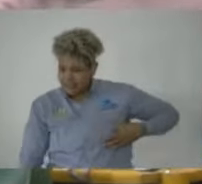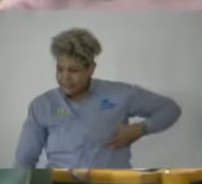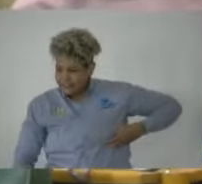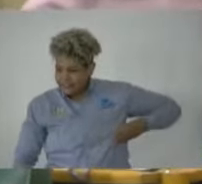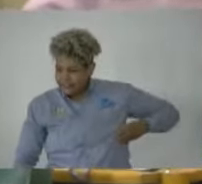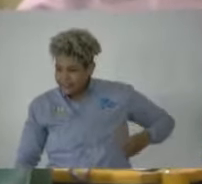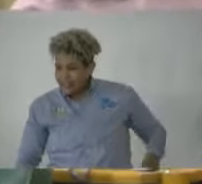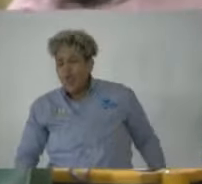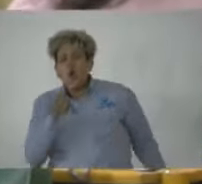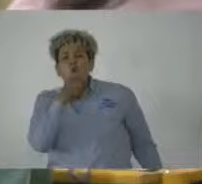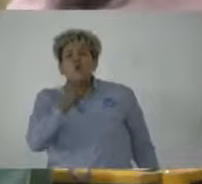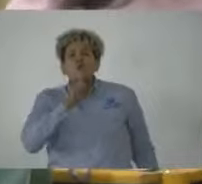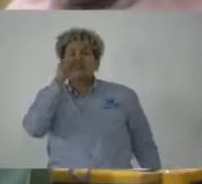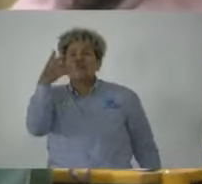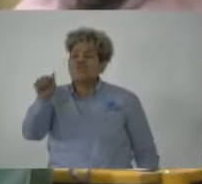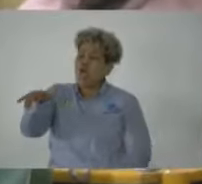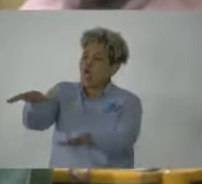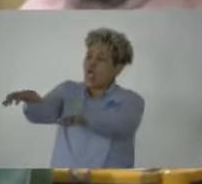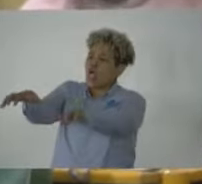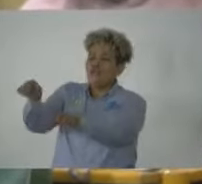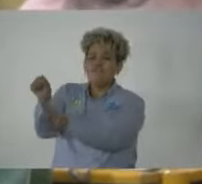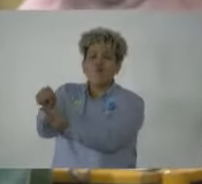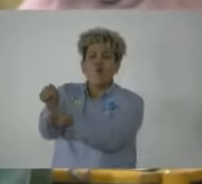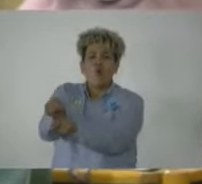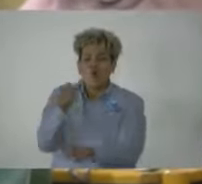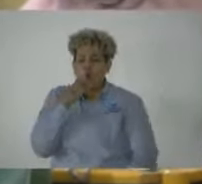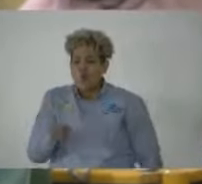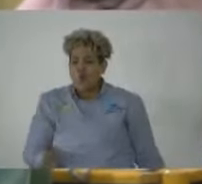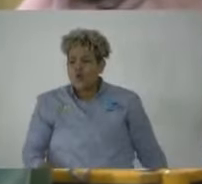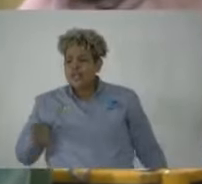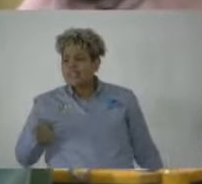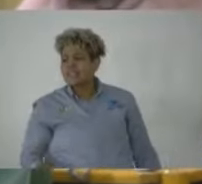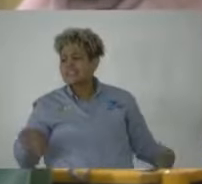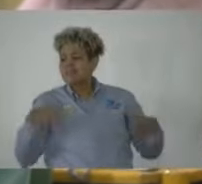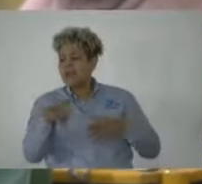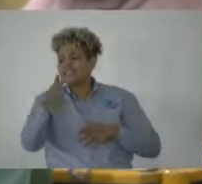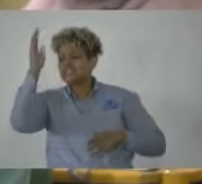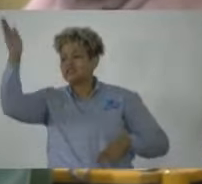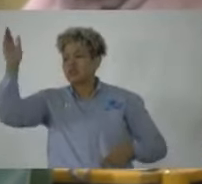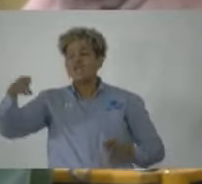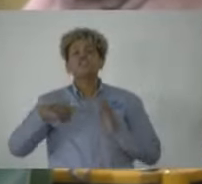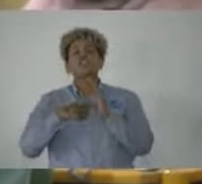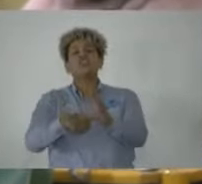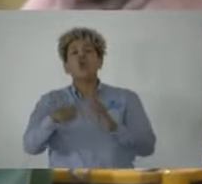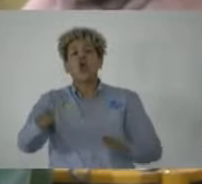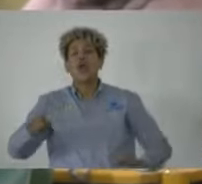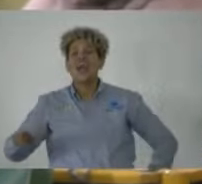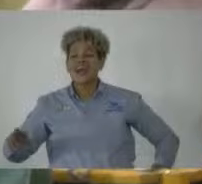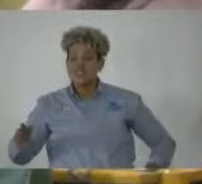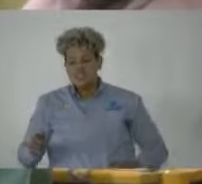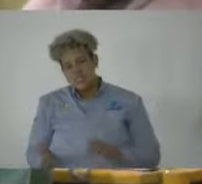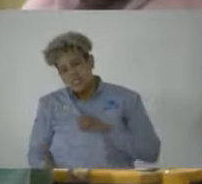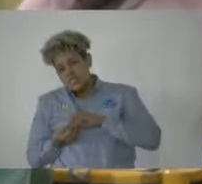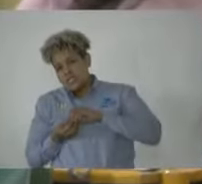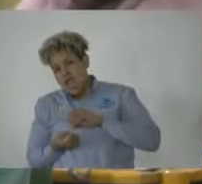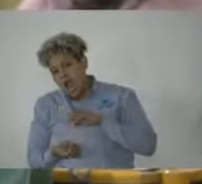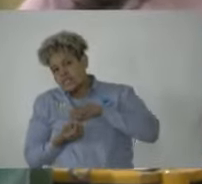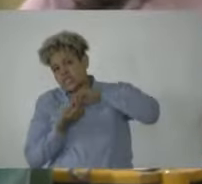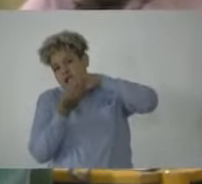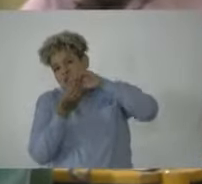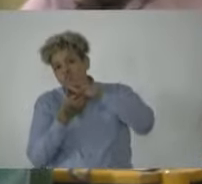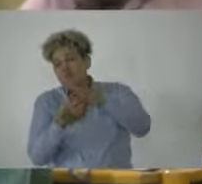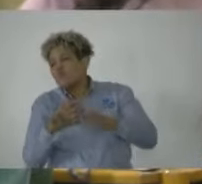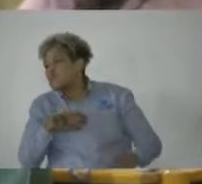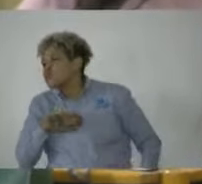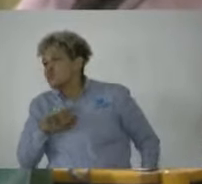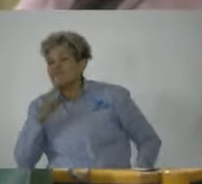Who is he really trying to fool? This aspect of his presentation shows contempt, Madam Speaker, for the Jamaican people with